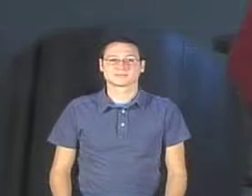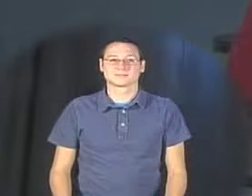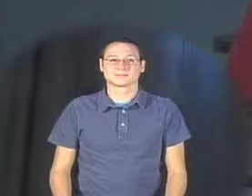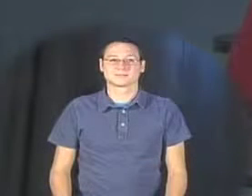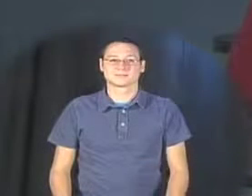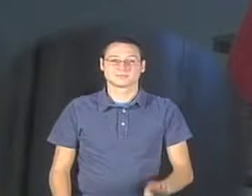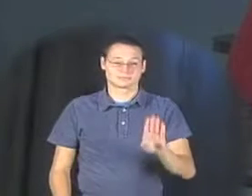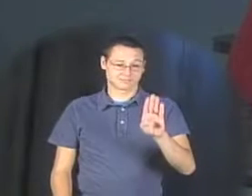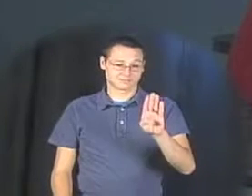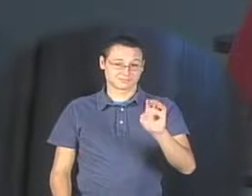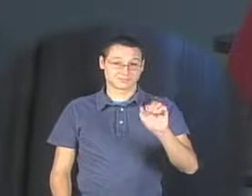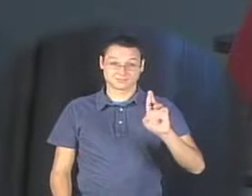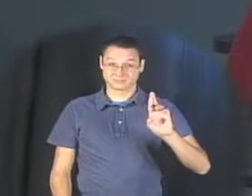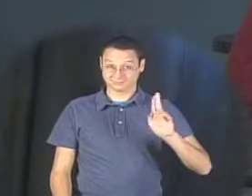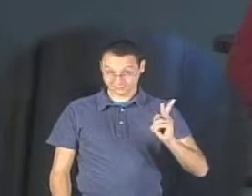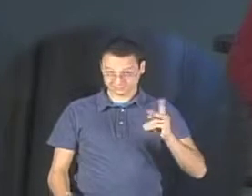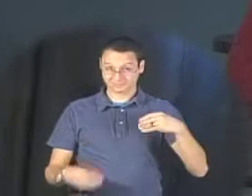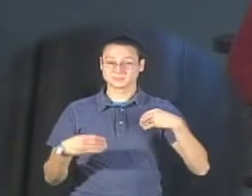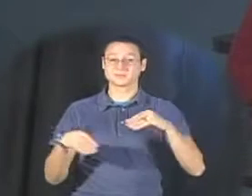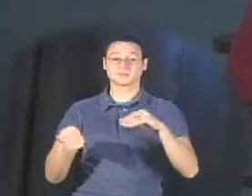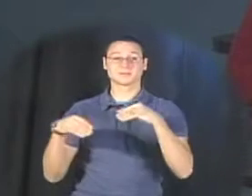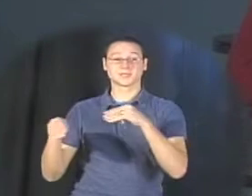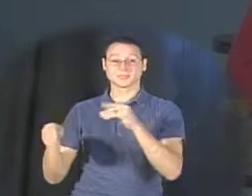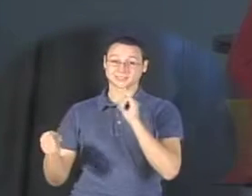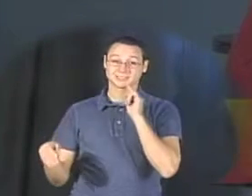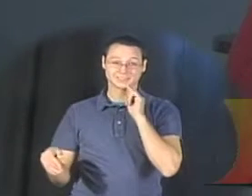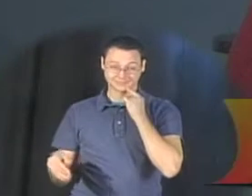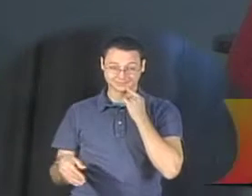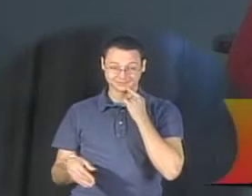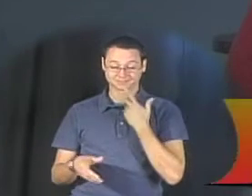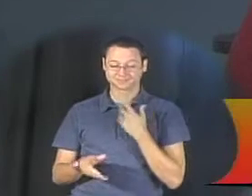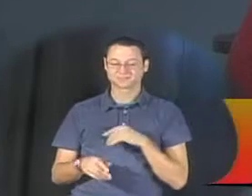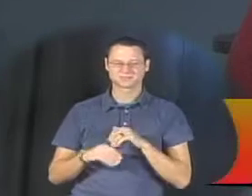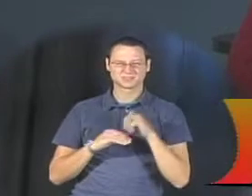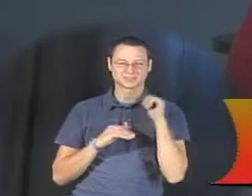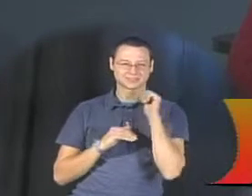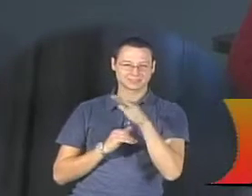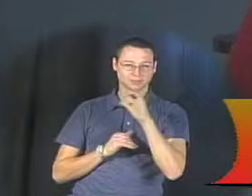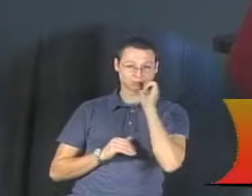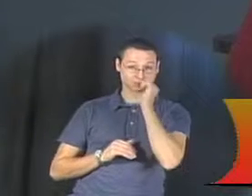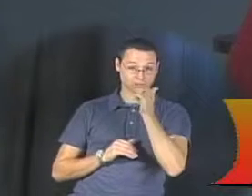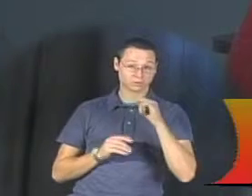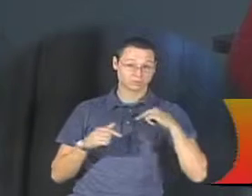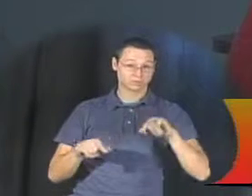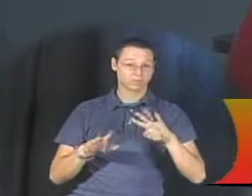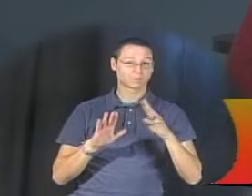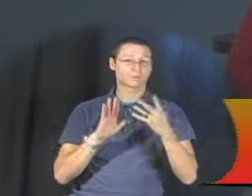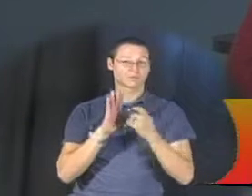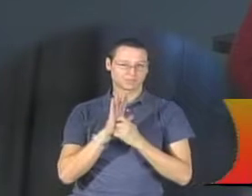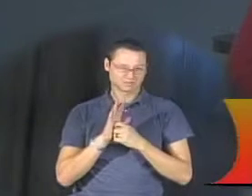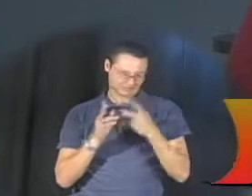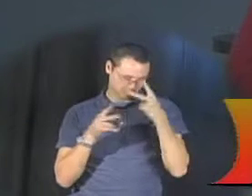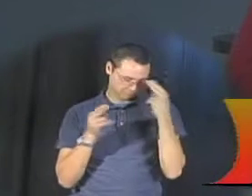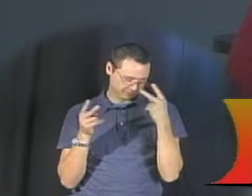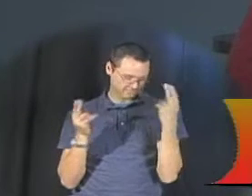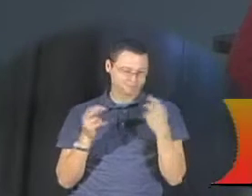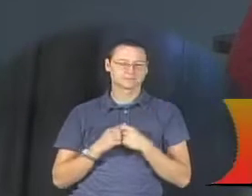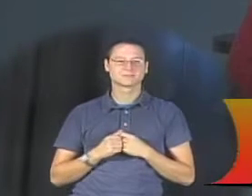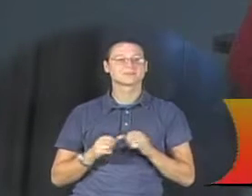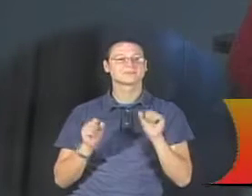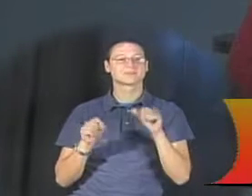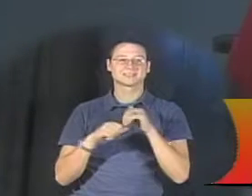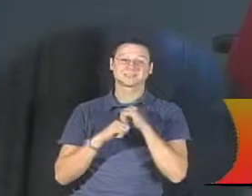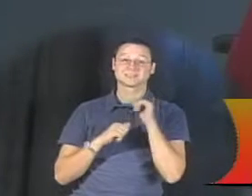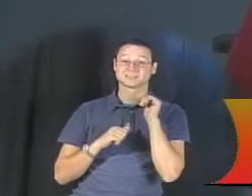BARC is selling Halloween grams today. They will be delivered tomorrow during fourth period. Send someone special a fun trick